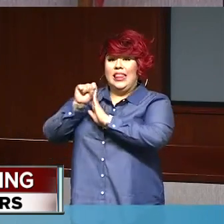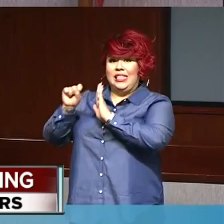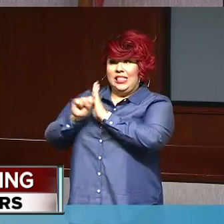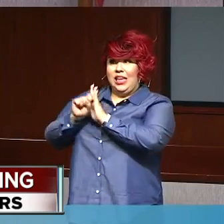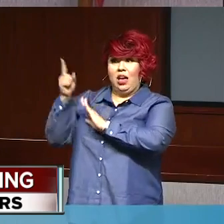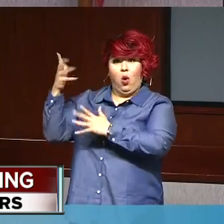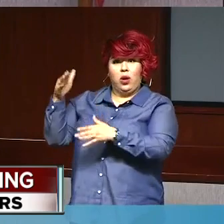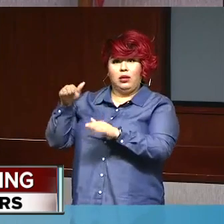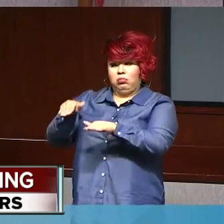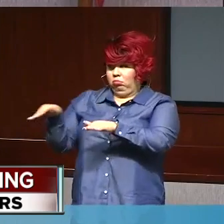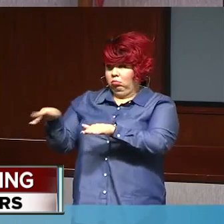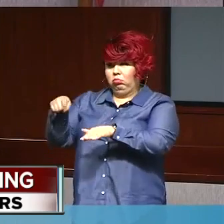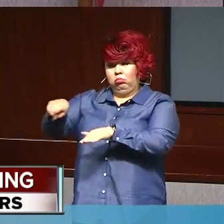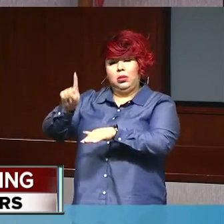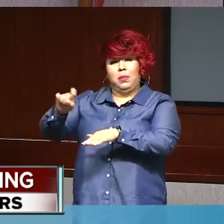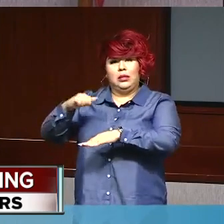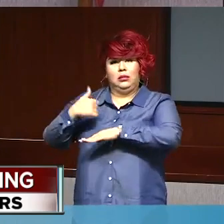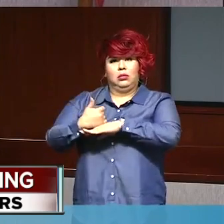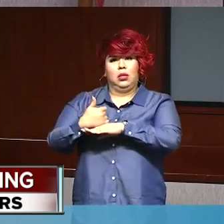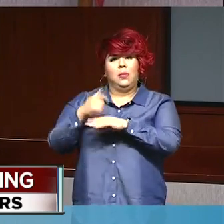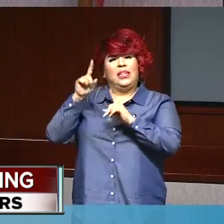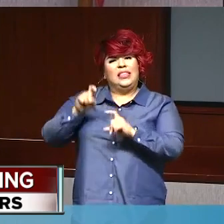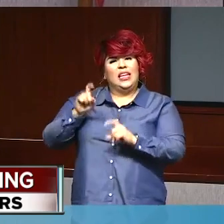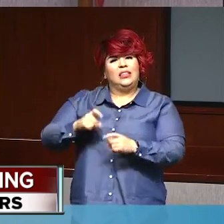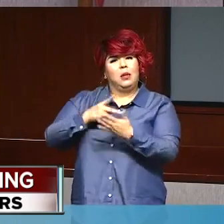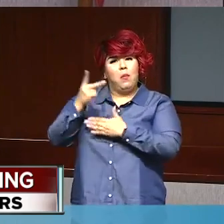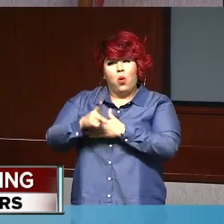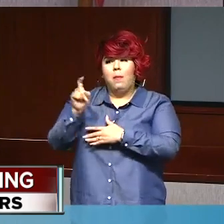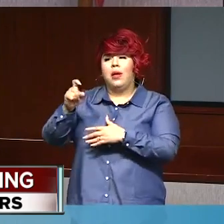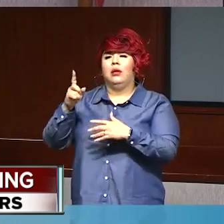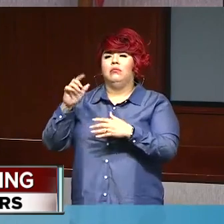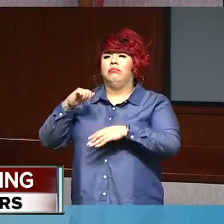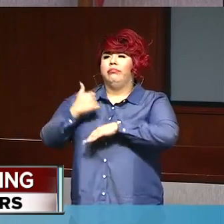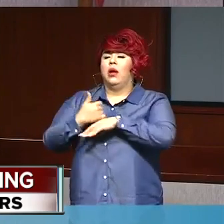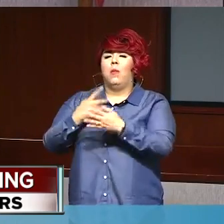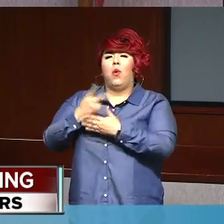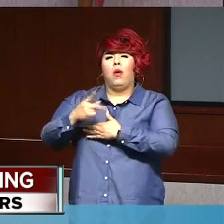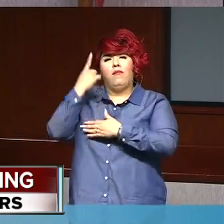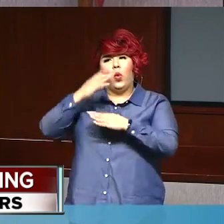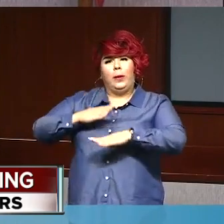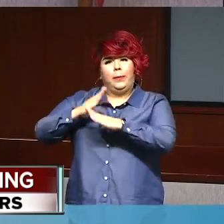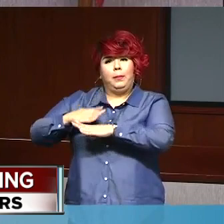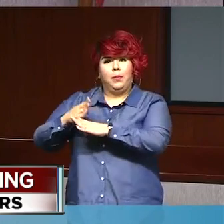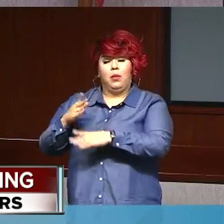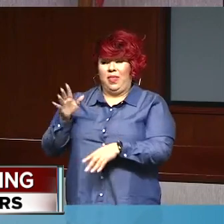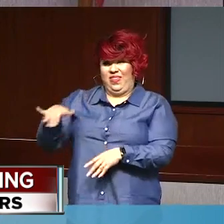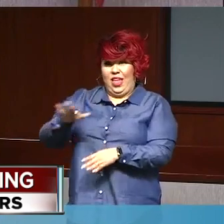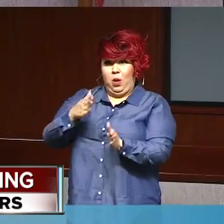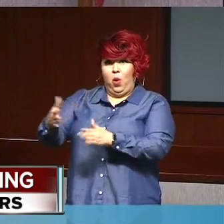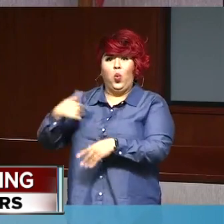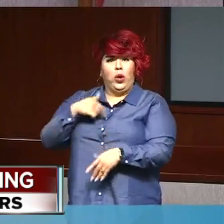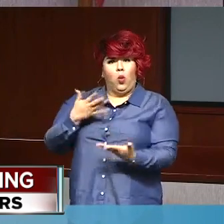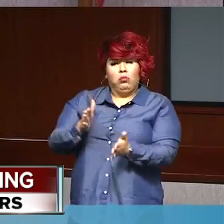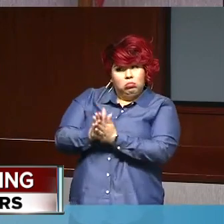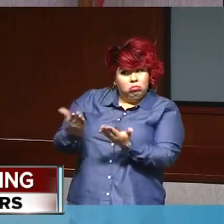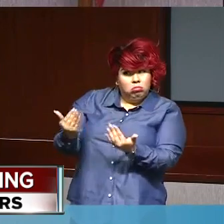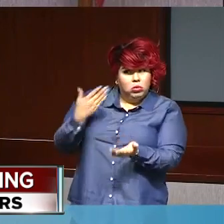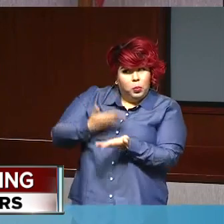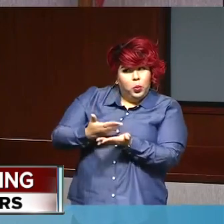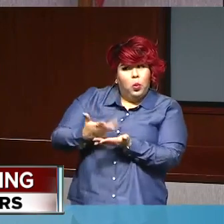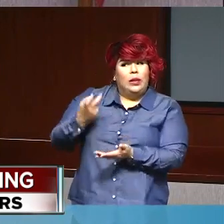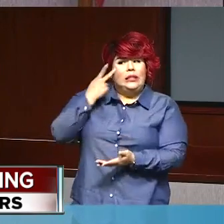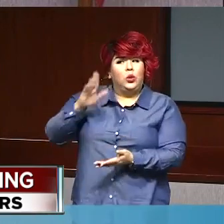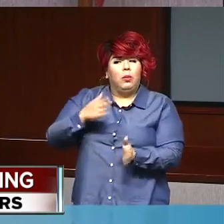together a testing program and a mitigation program. We've actually asked for those documents ourselves so we could see